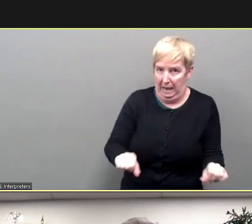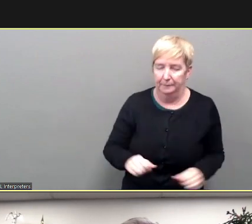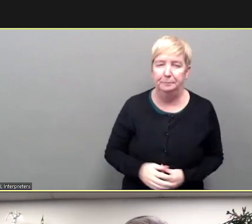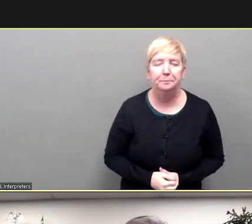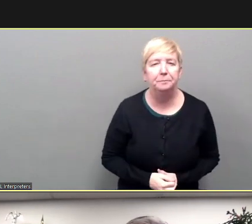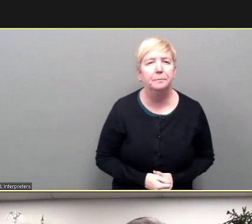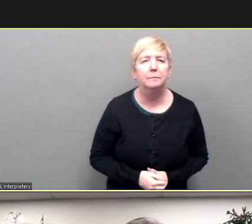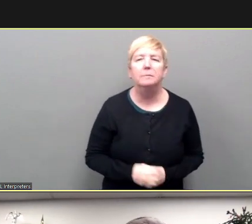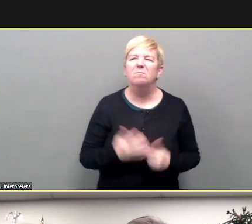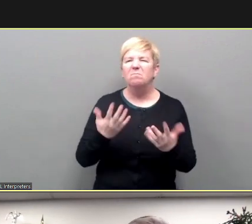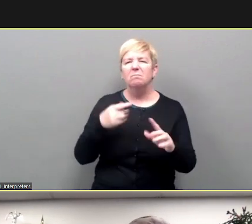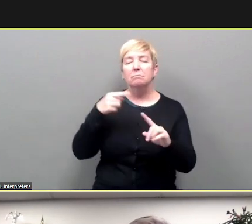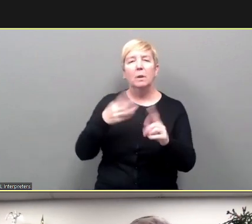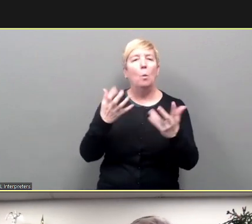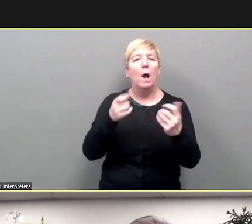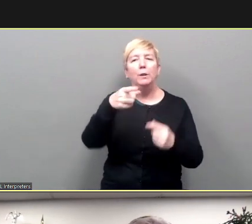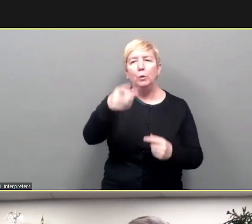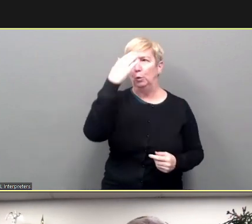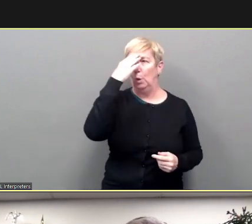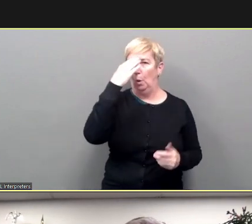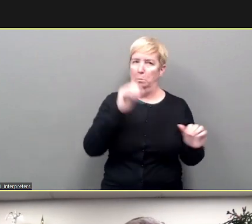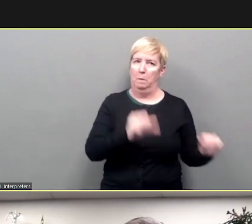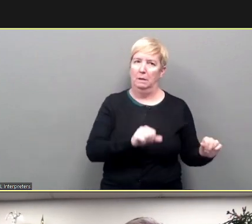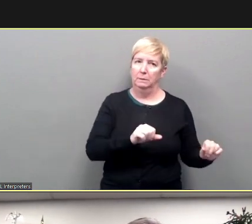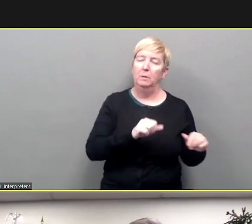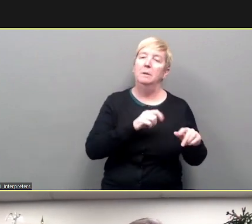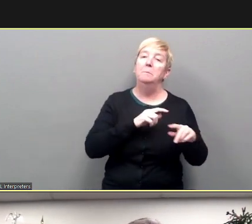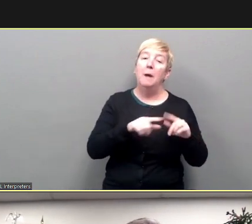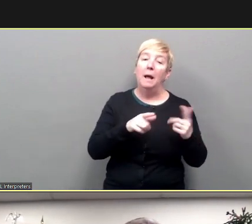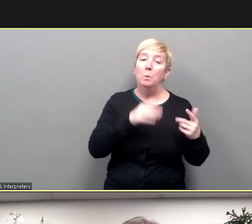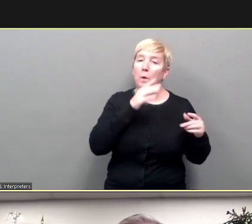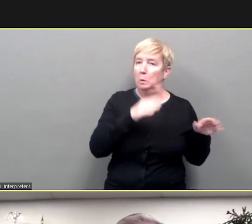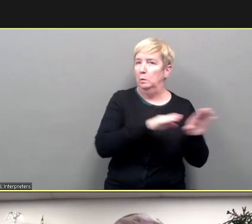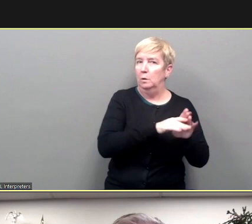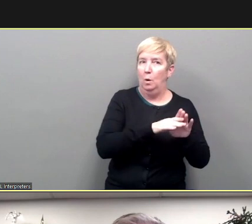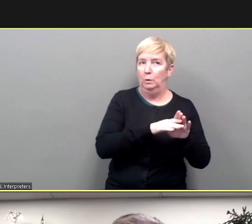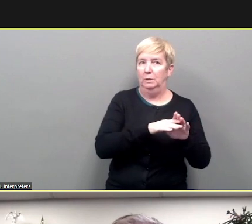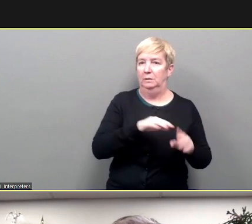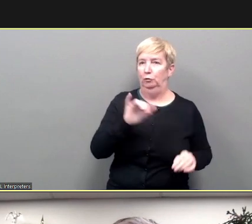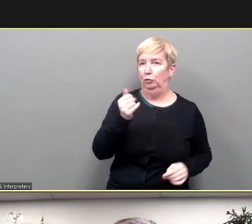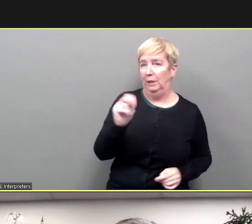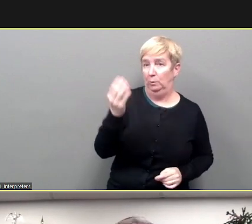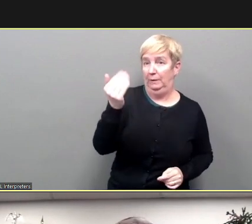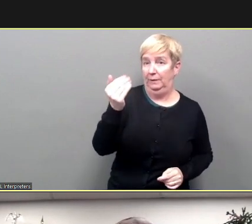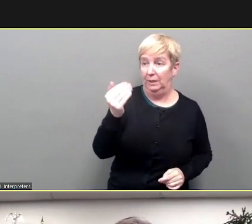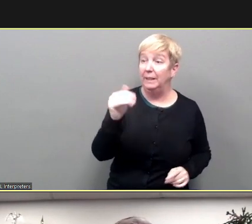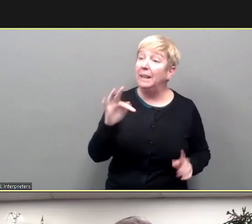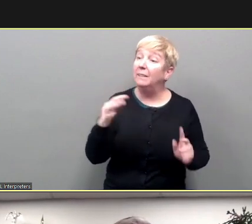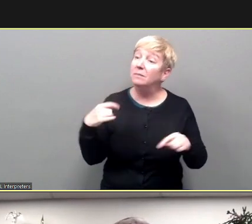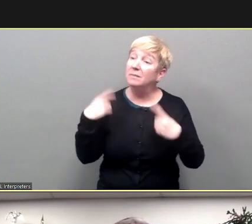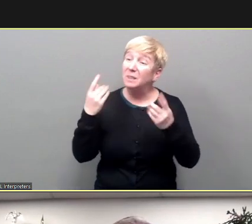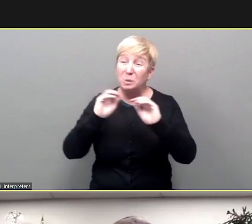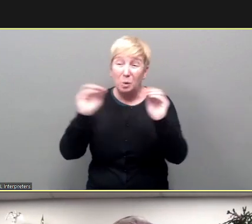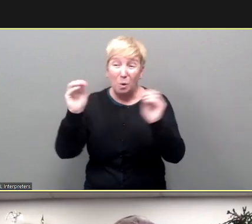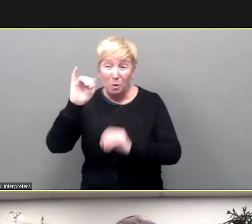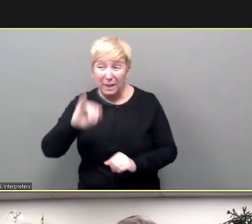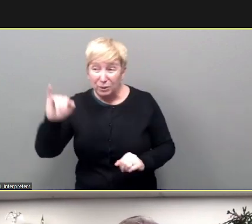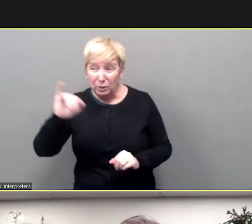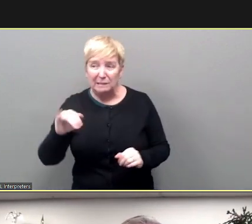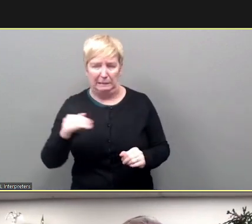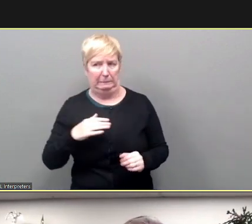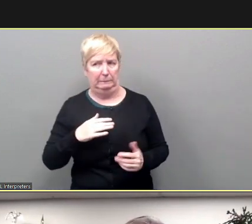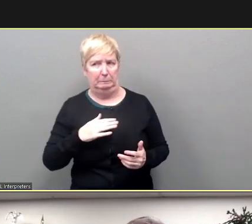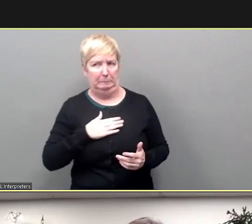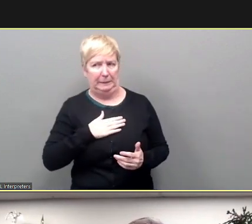this was there. Open enrollment ends on the 15th. And so if you are uninsured, this might be a good time to take a look and